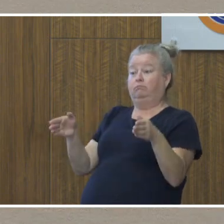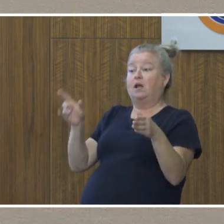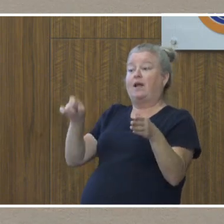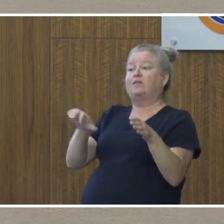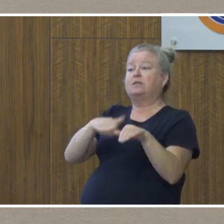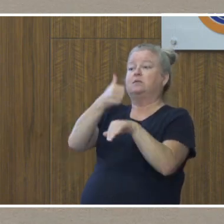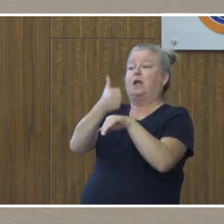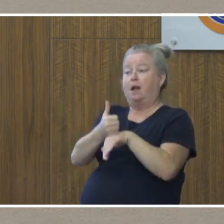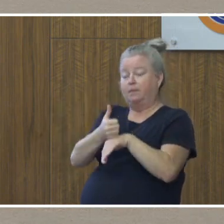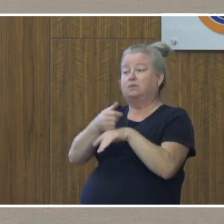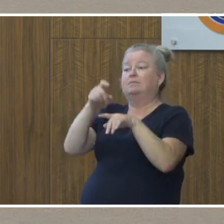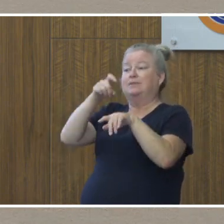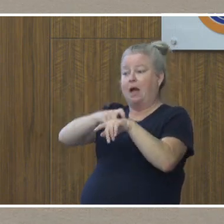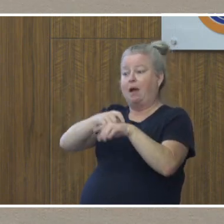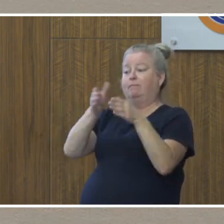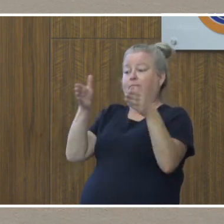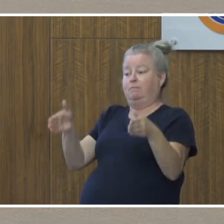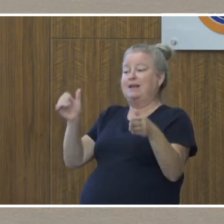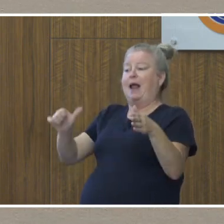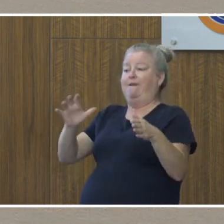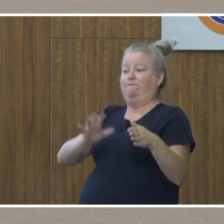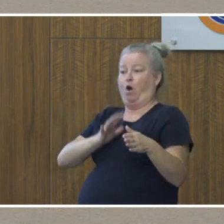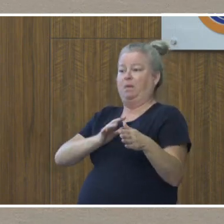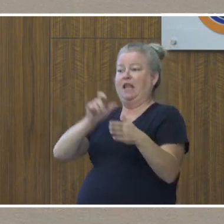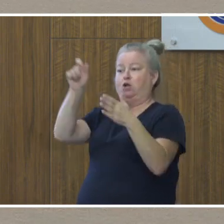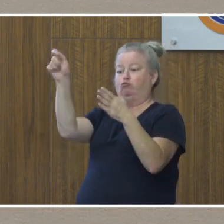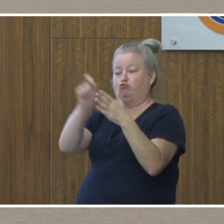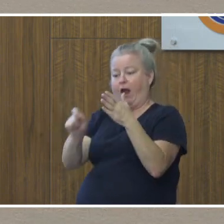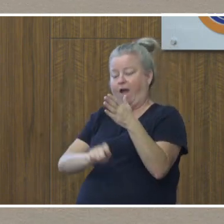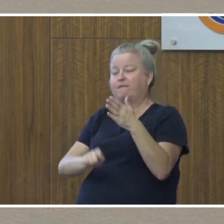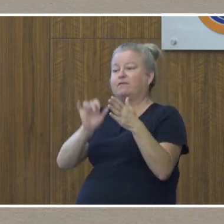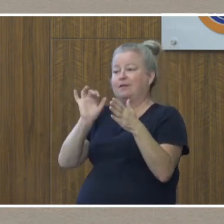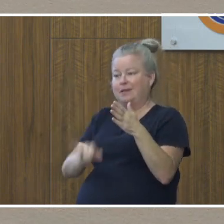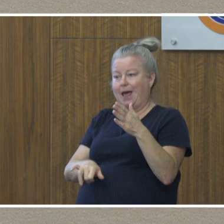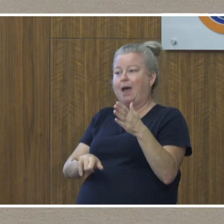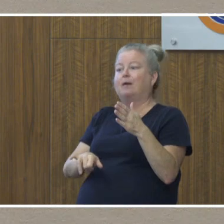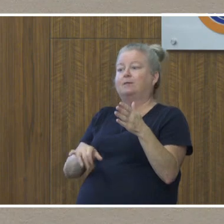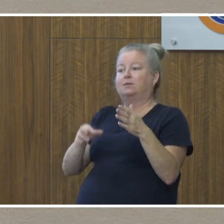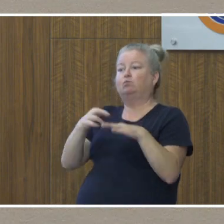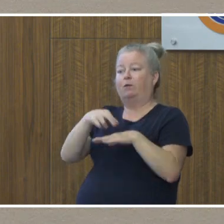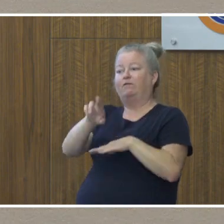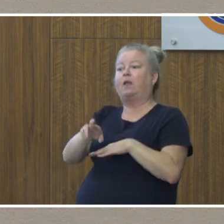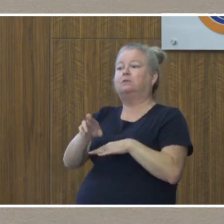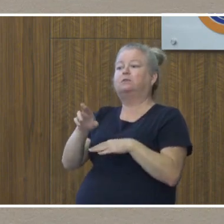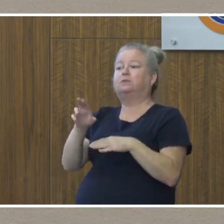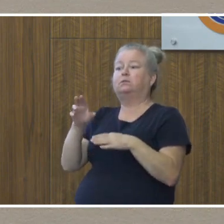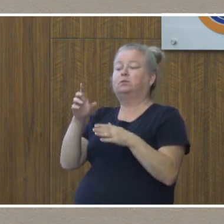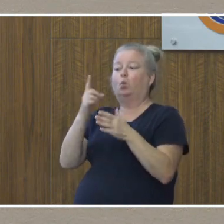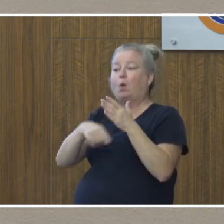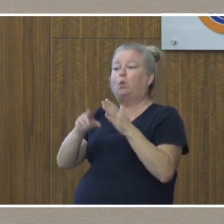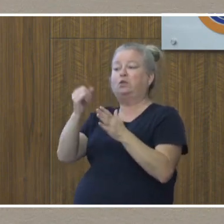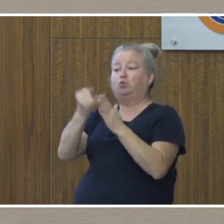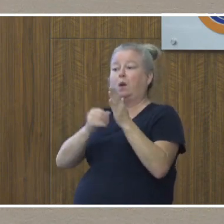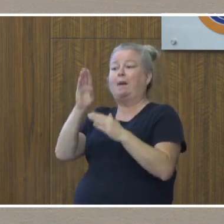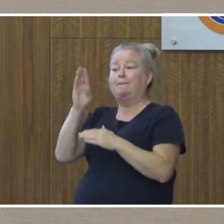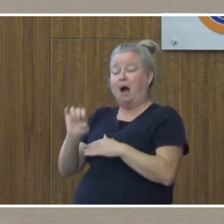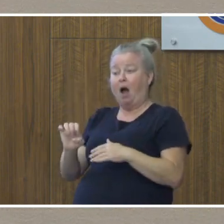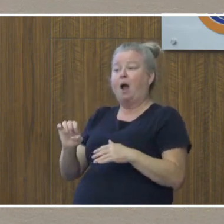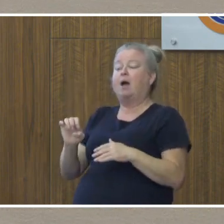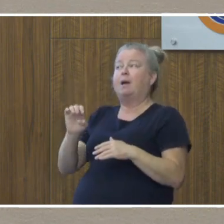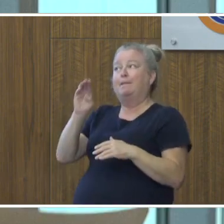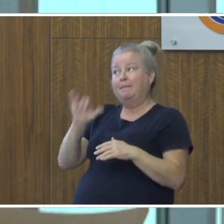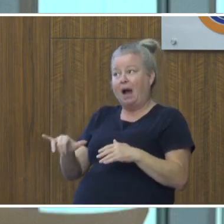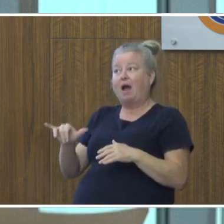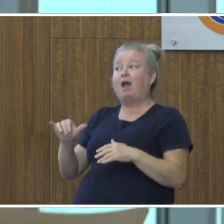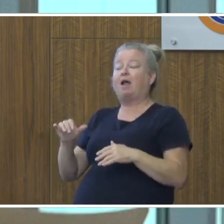set aside time so you could formally draft the ordinance that reflects the map that is approved by the Board of Supervisors. Okay, well, we'll encourage